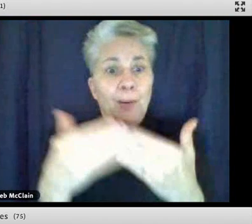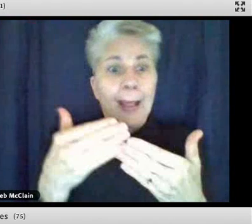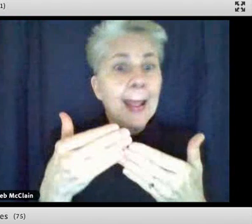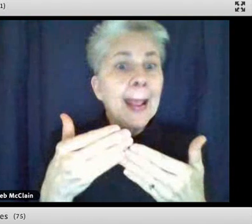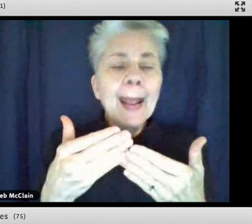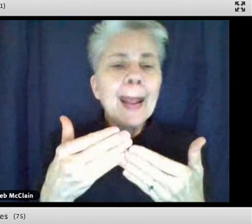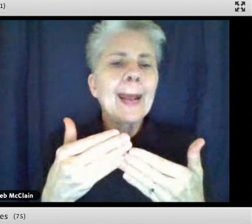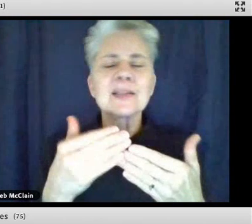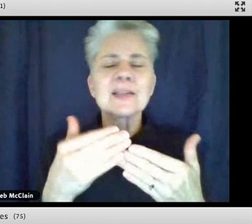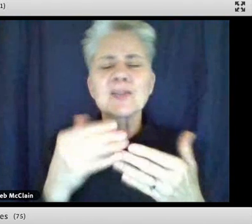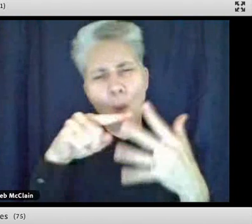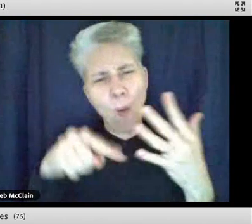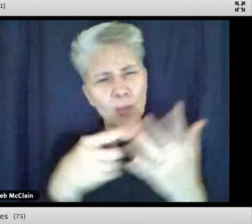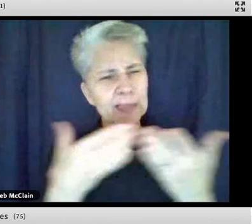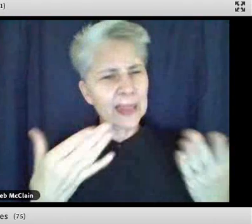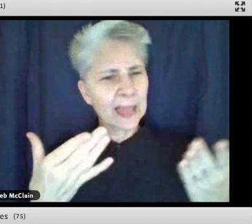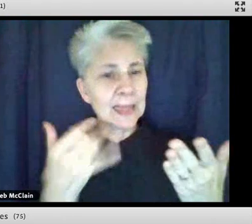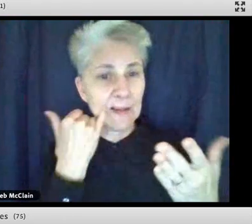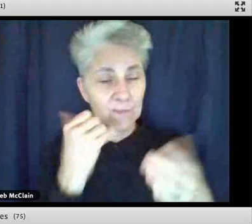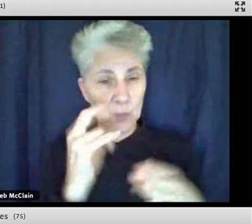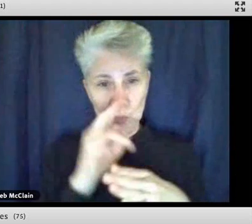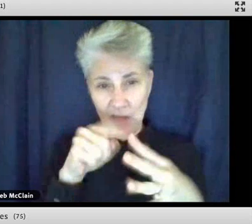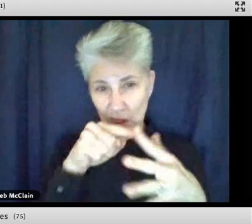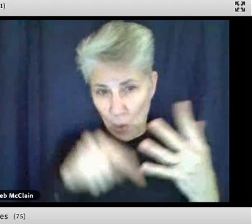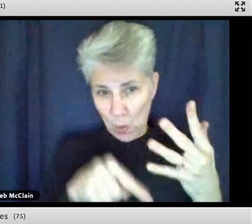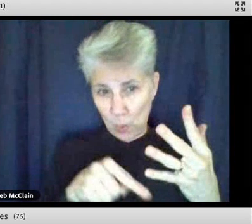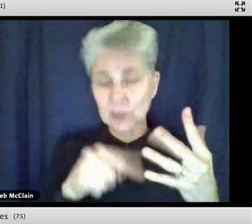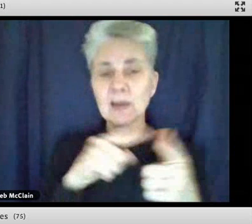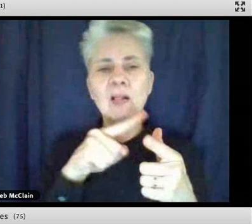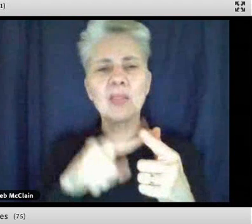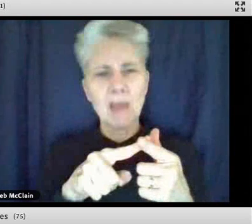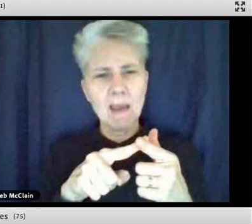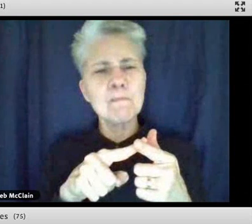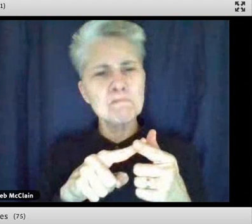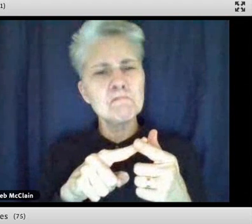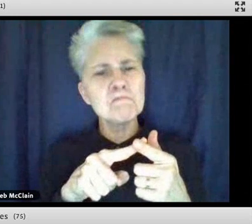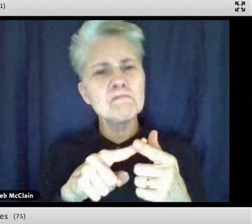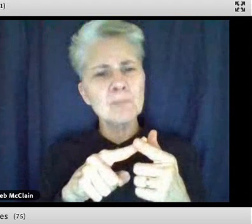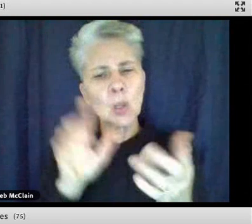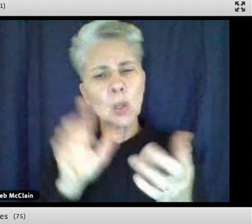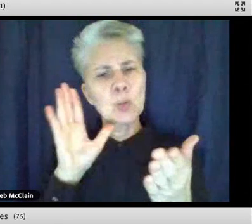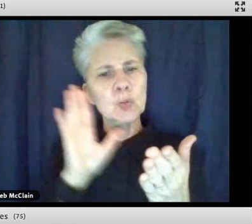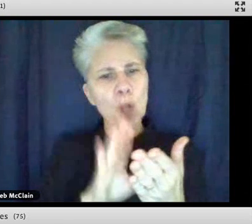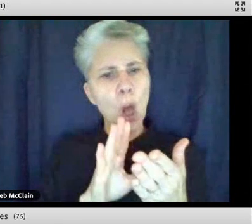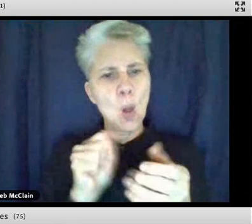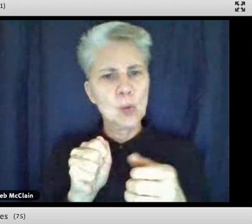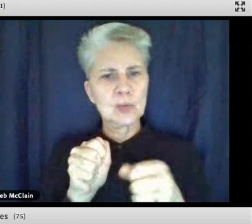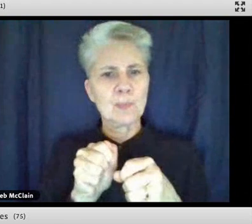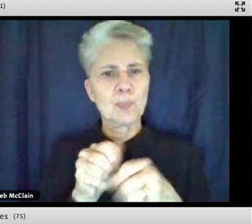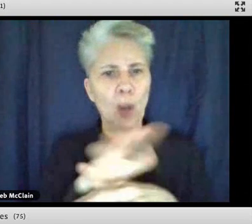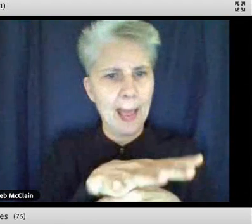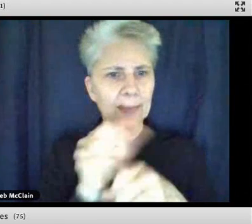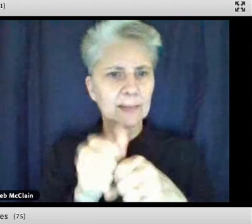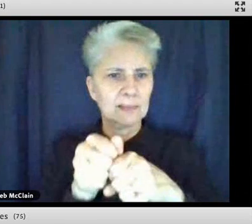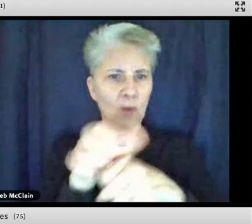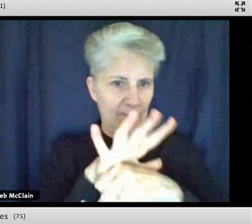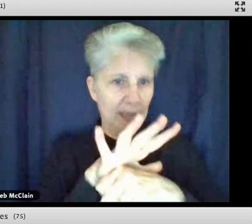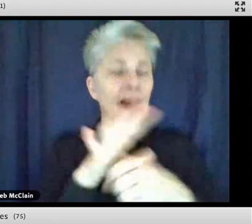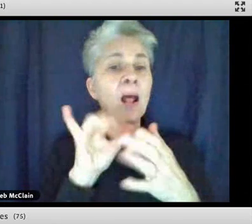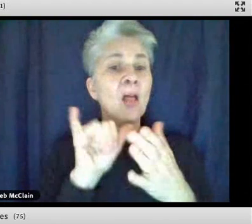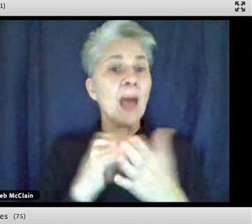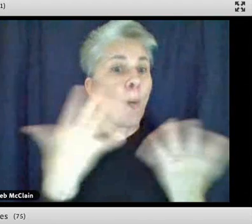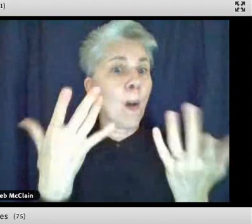hands, you don't, all those different things. If you use those, then you can slow the rate of the COVID-19, because what